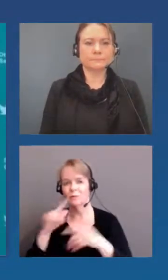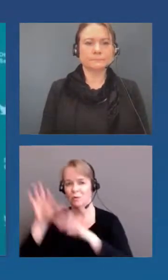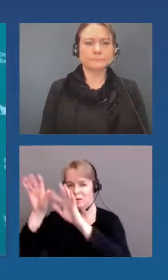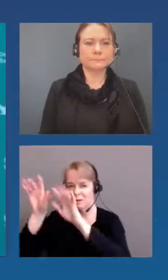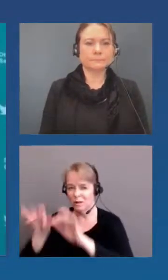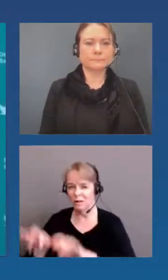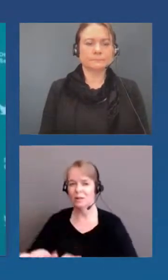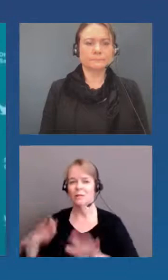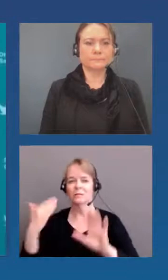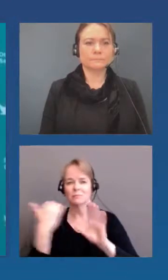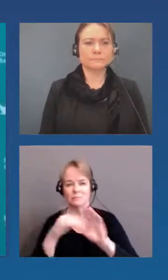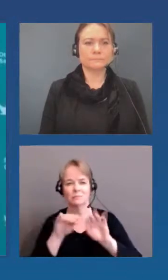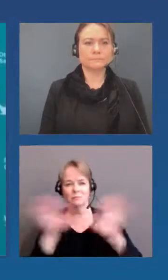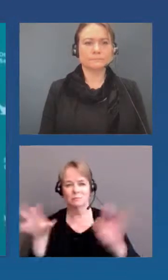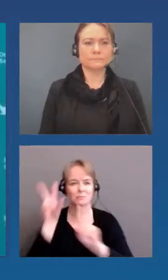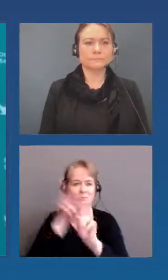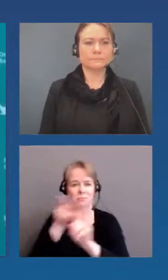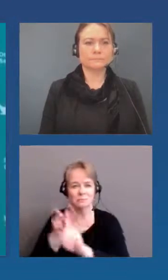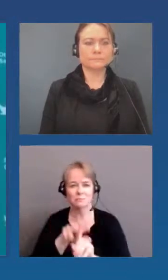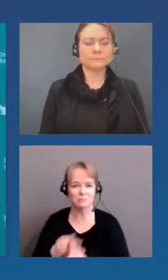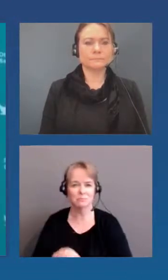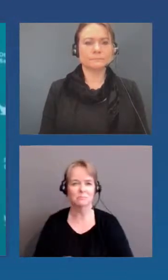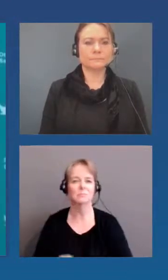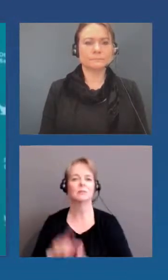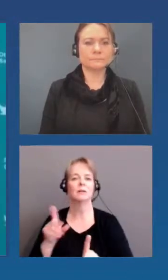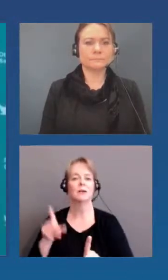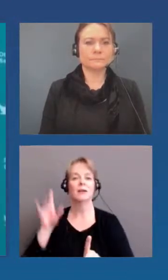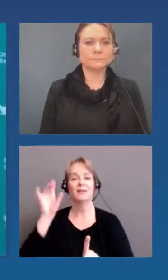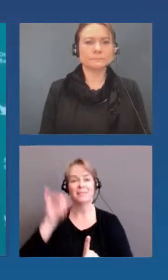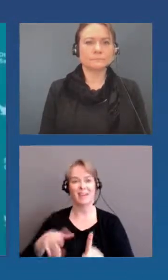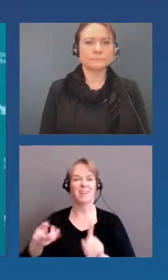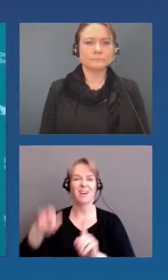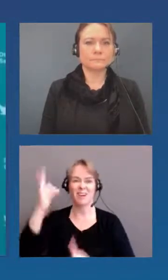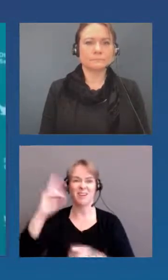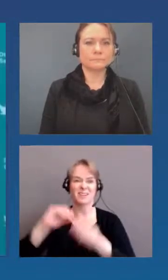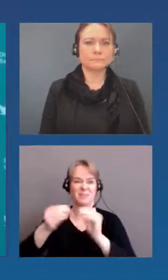category, and as we see the vaccine supplies arising again.